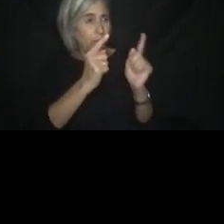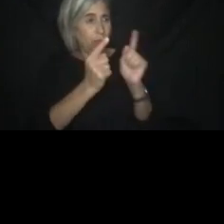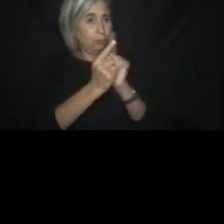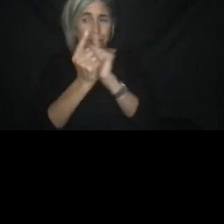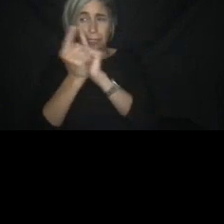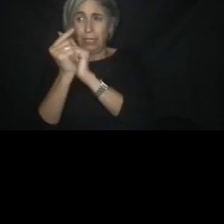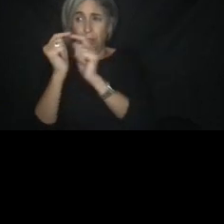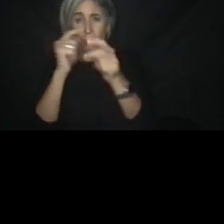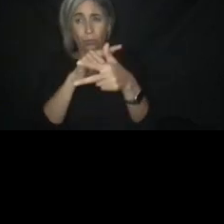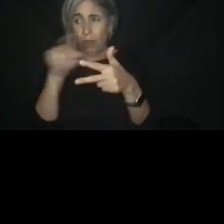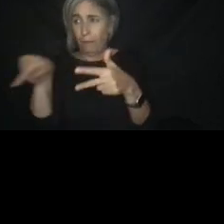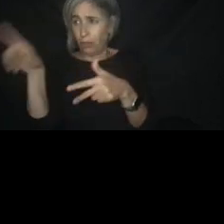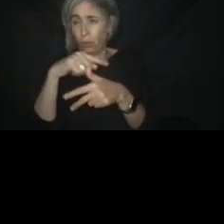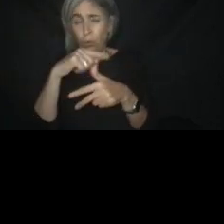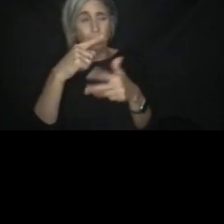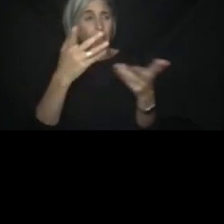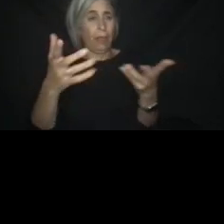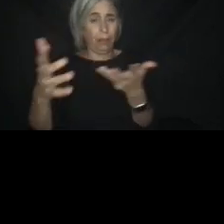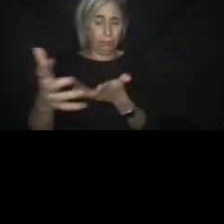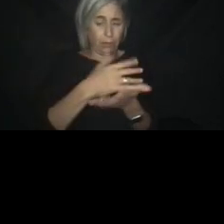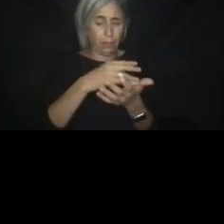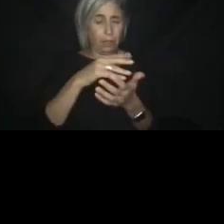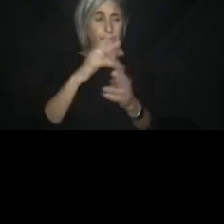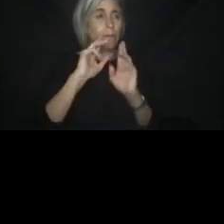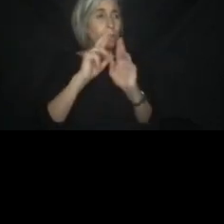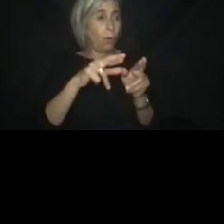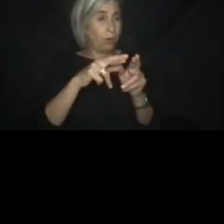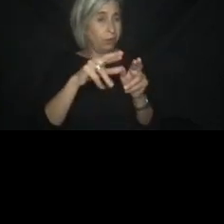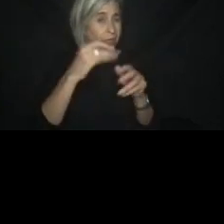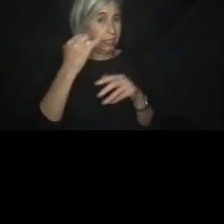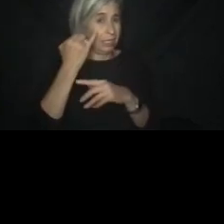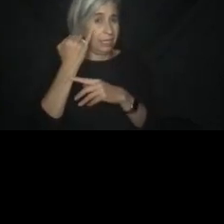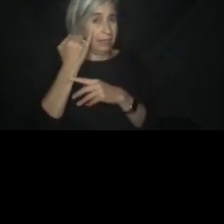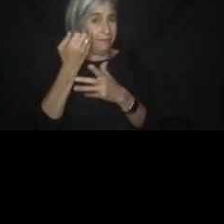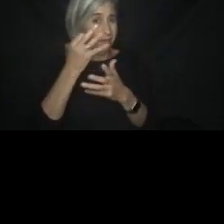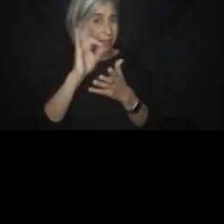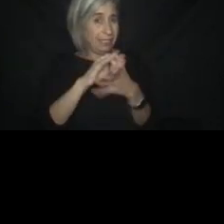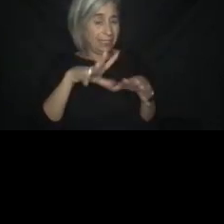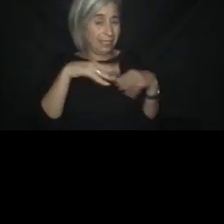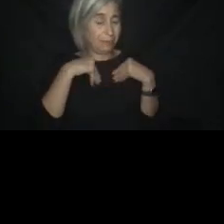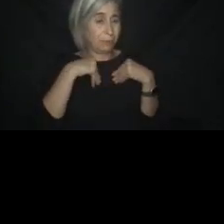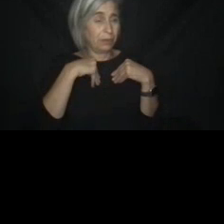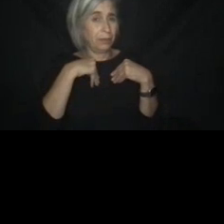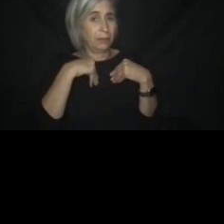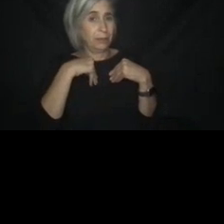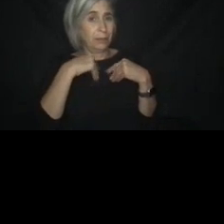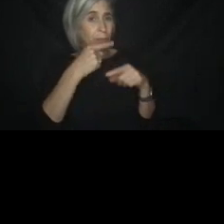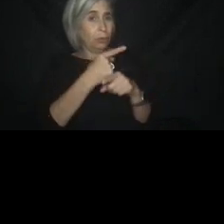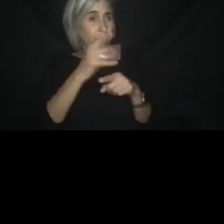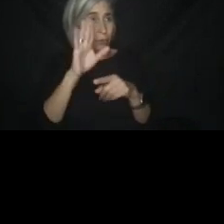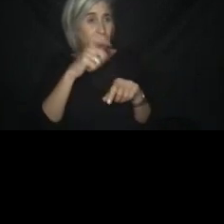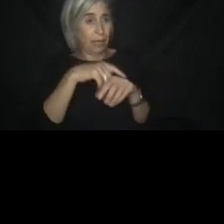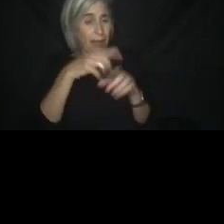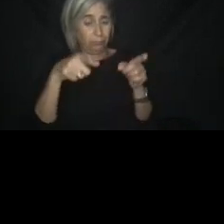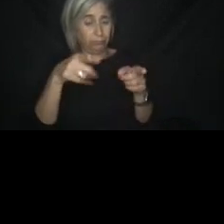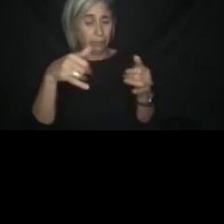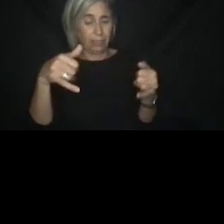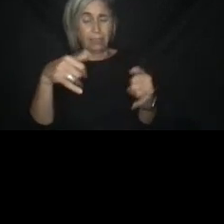of you and then compile that report? Is that I'm fine with that. appropriate for your timeline?